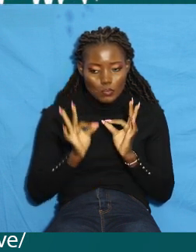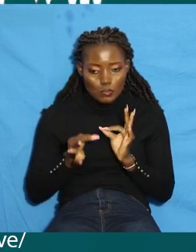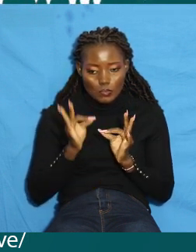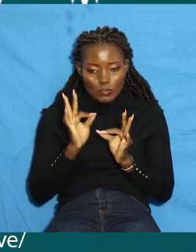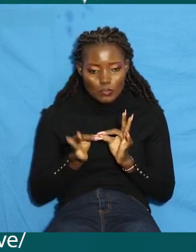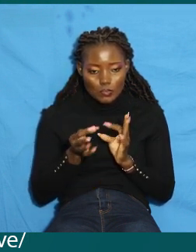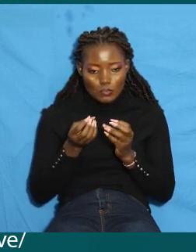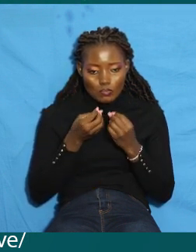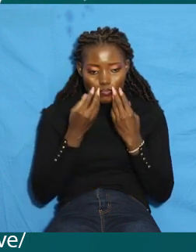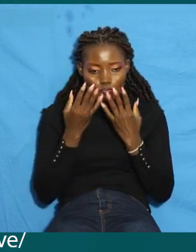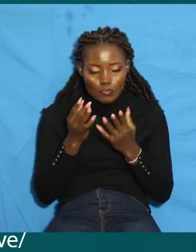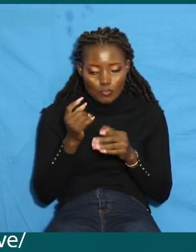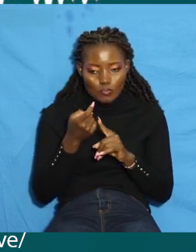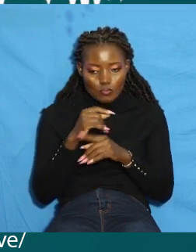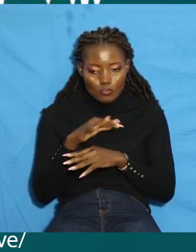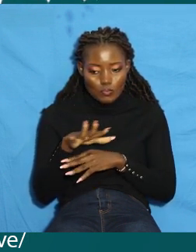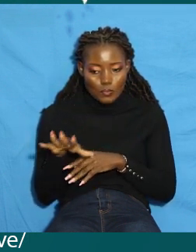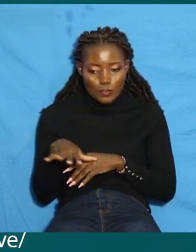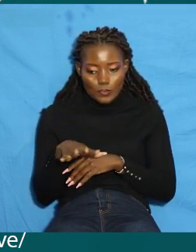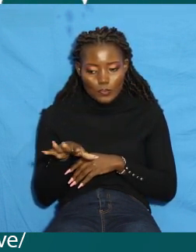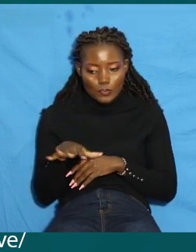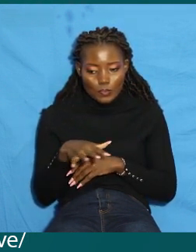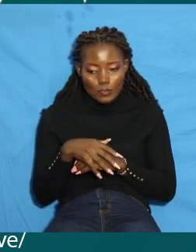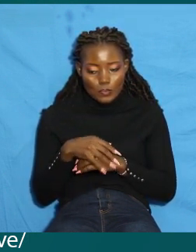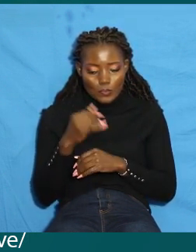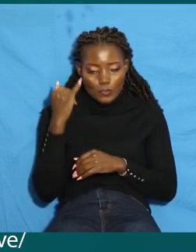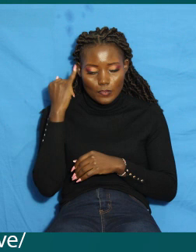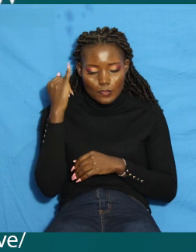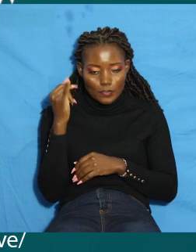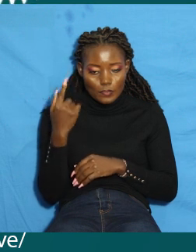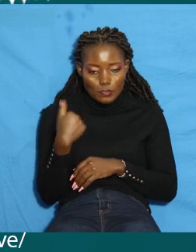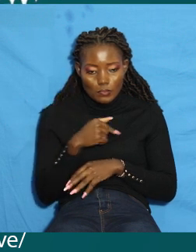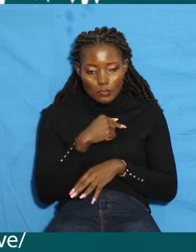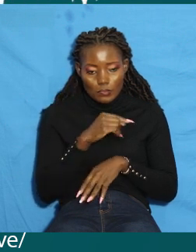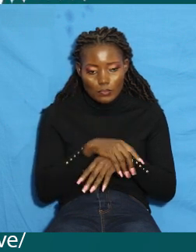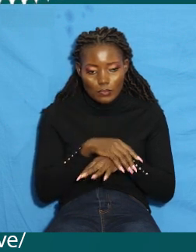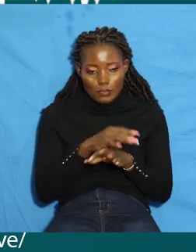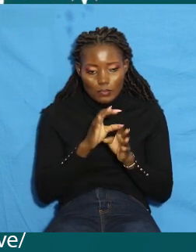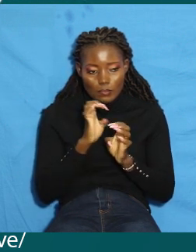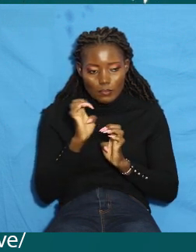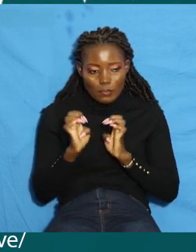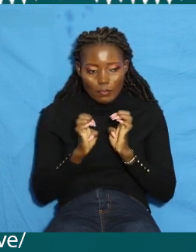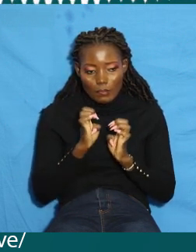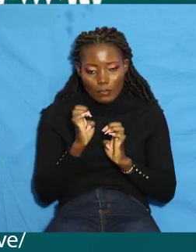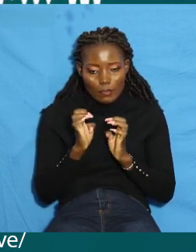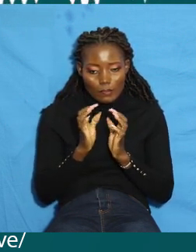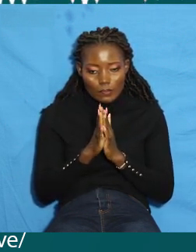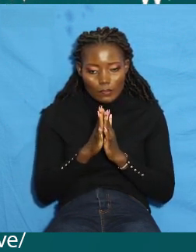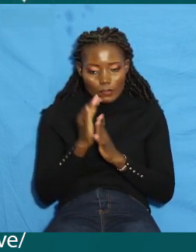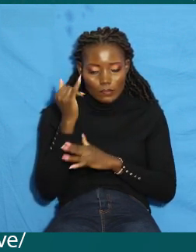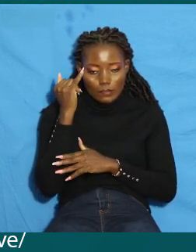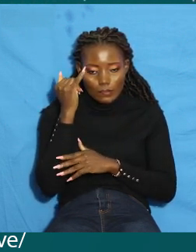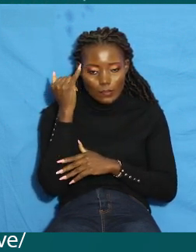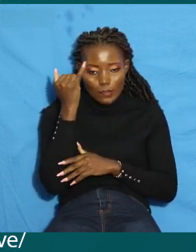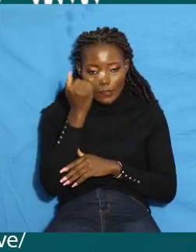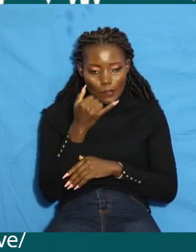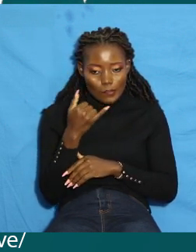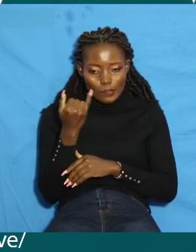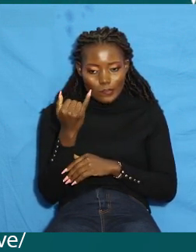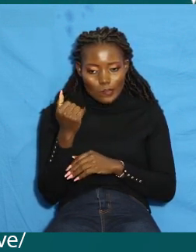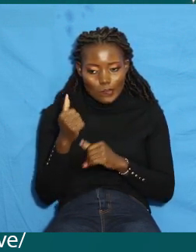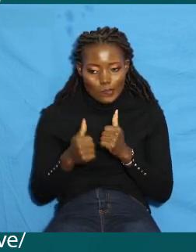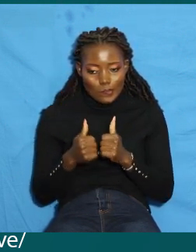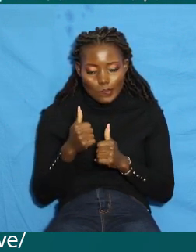information from the environment. The ideas we get, the feelings, the emotions, and images which